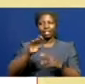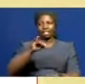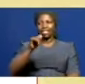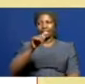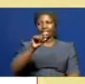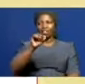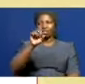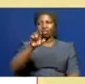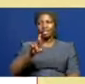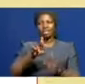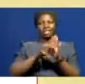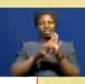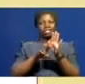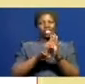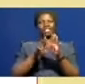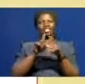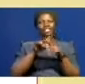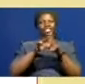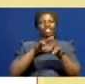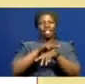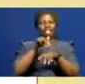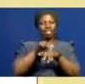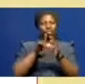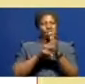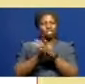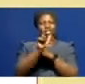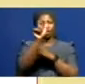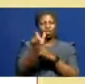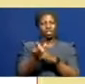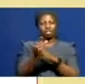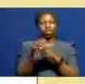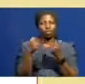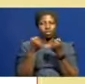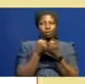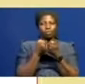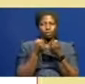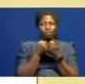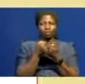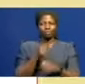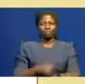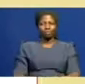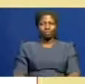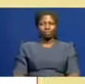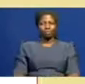nation in the Continental Showpiece. For Legends Edition, I am Nora Mongi.